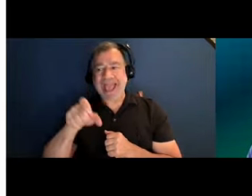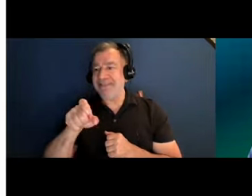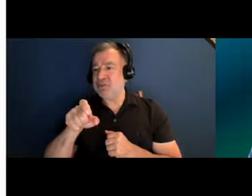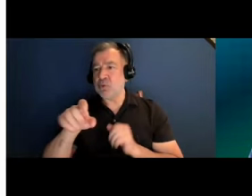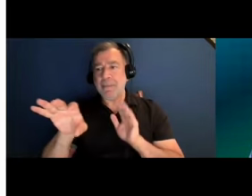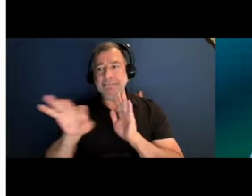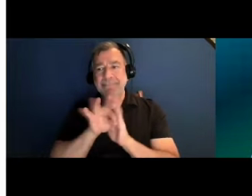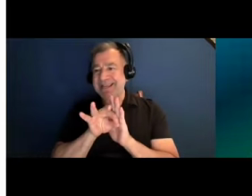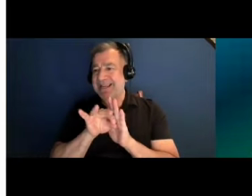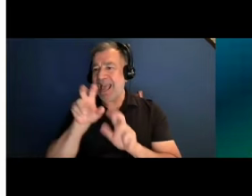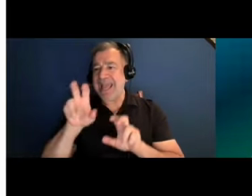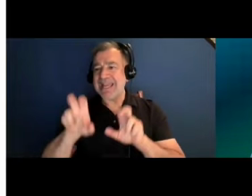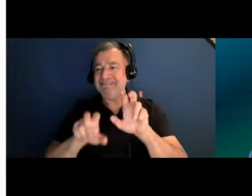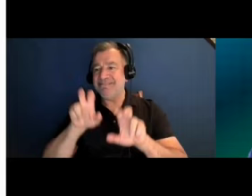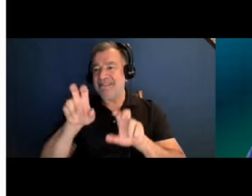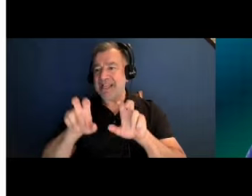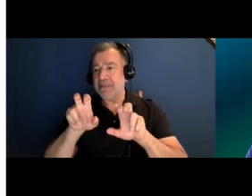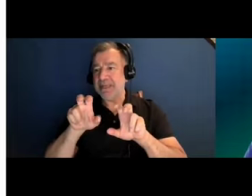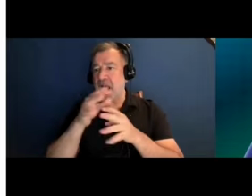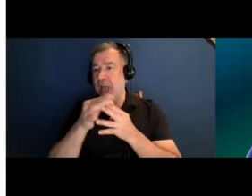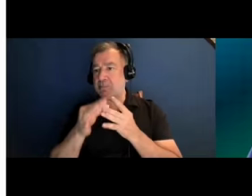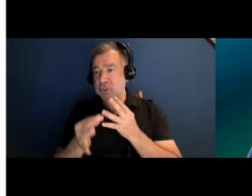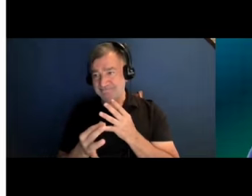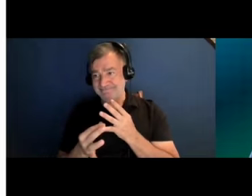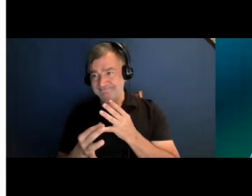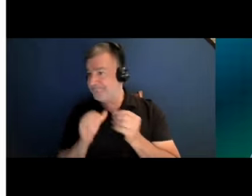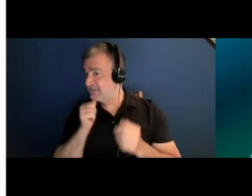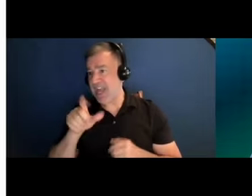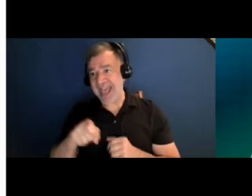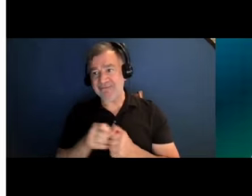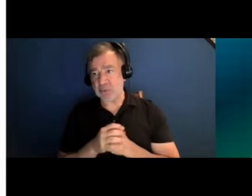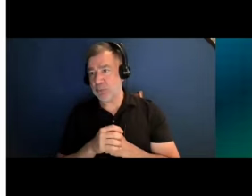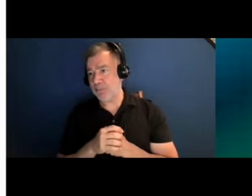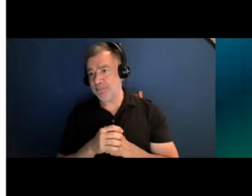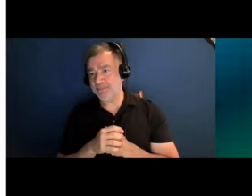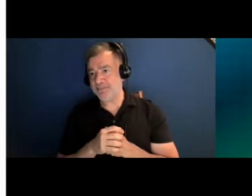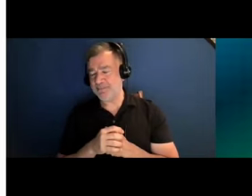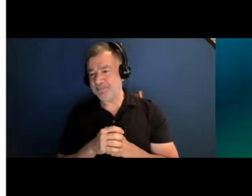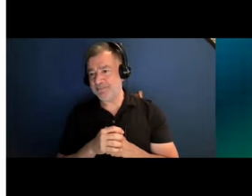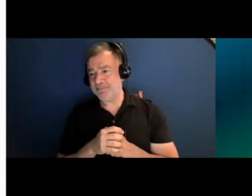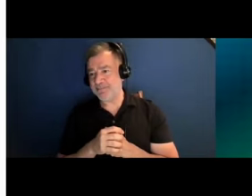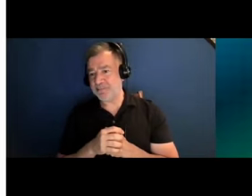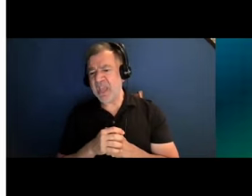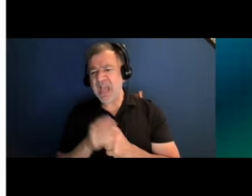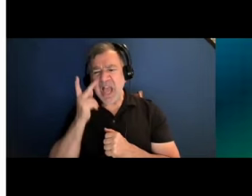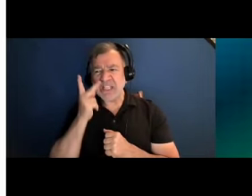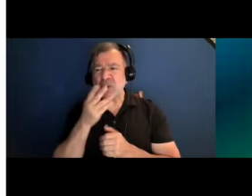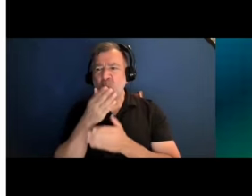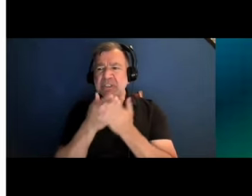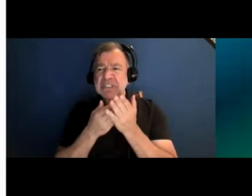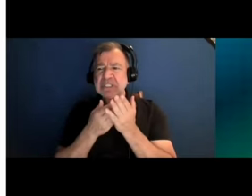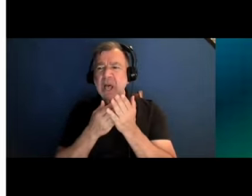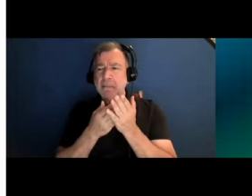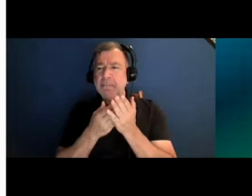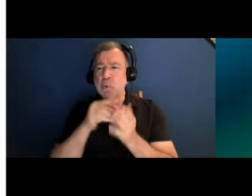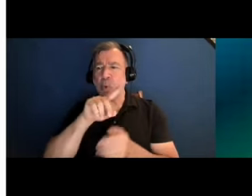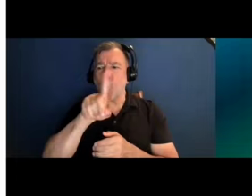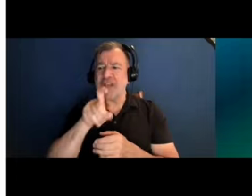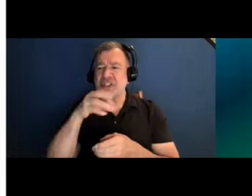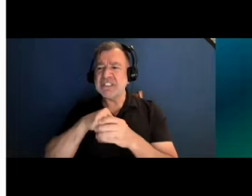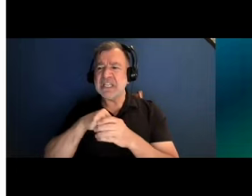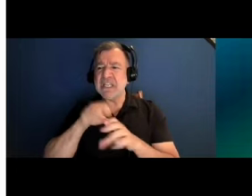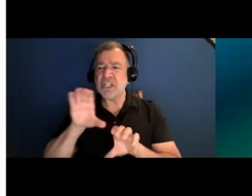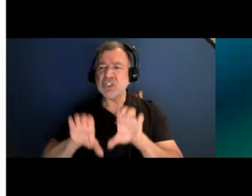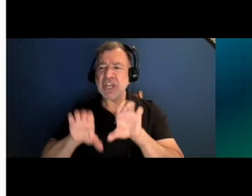an investment option. I saw a couple of responses in the Q&A or questions in the Q&A,